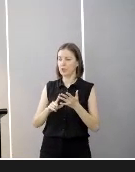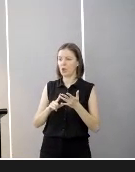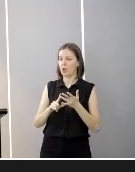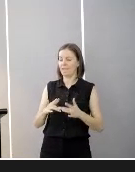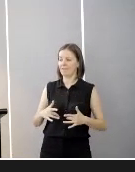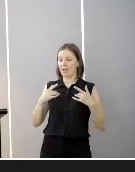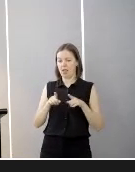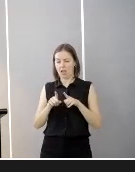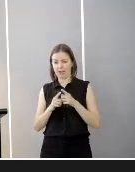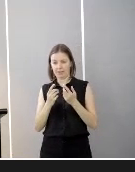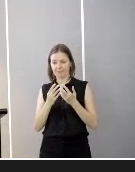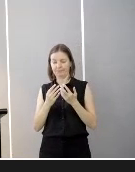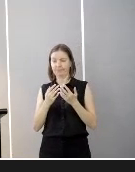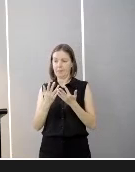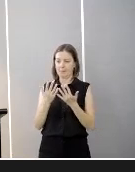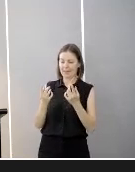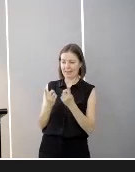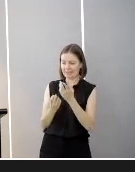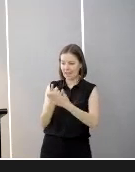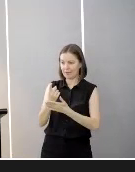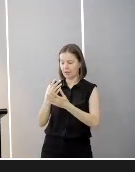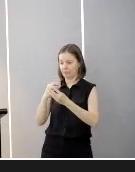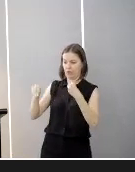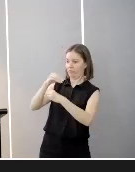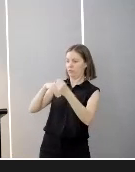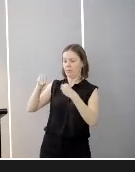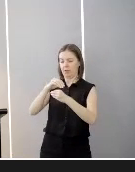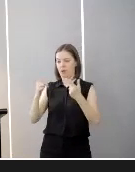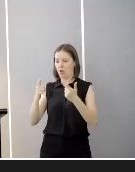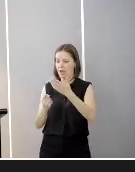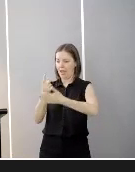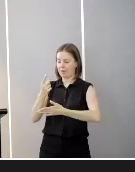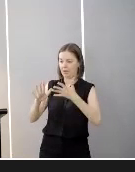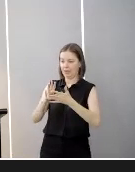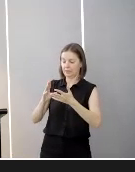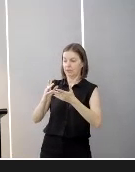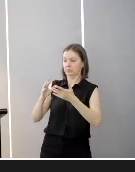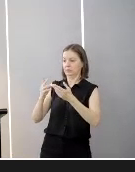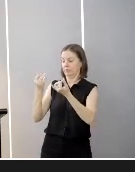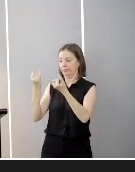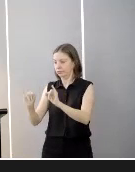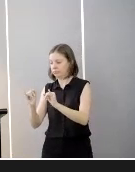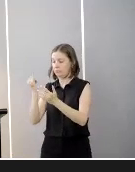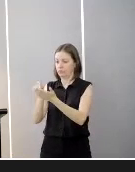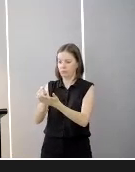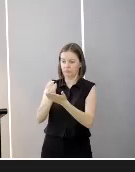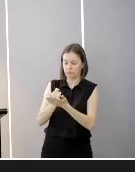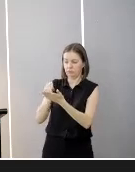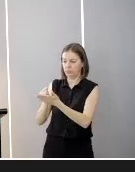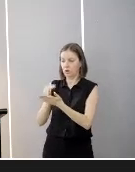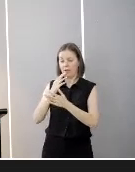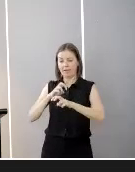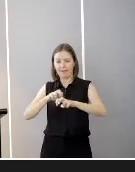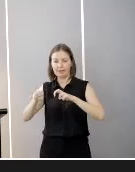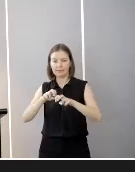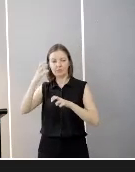So moving parts in a car are the things that tend to break because there's more kind of going on. So in these periods where we have really active brain